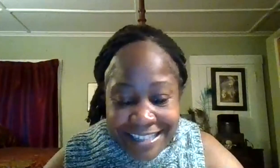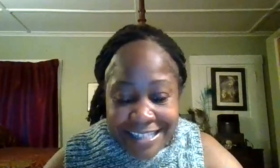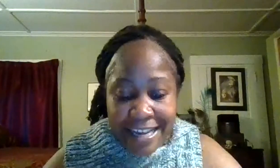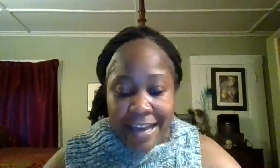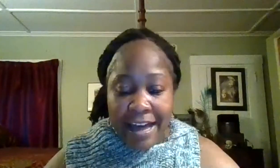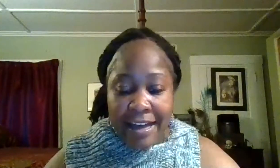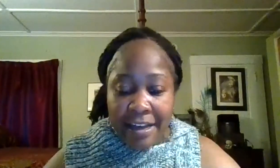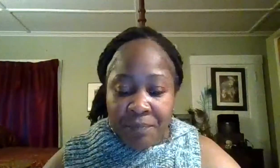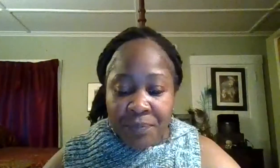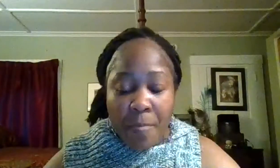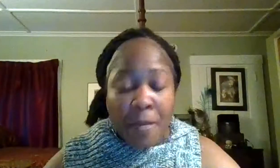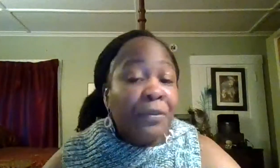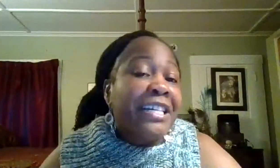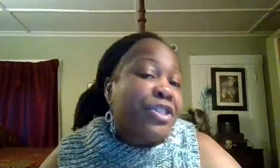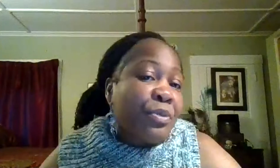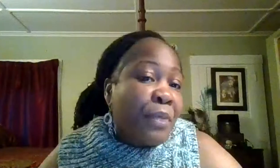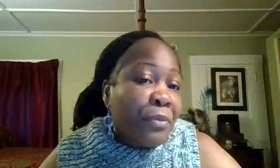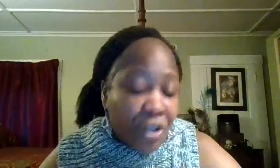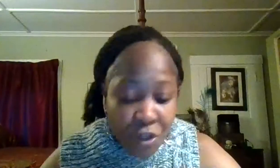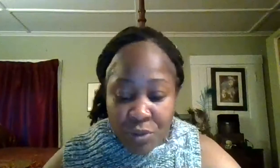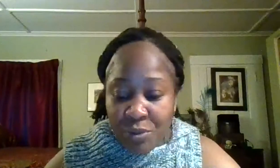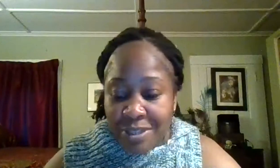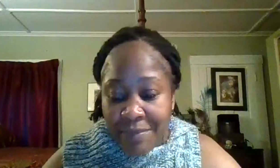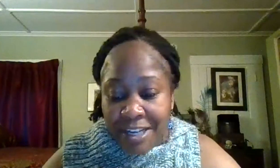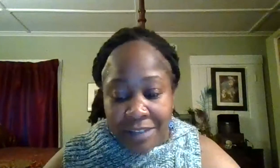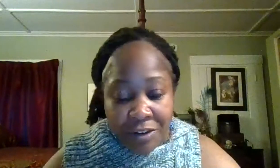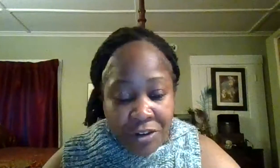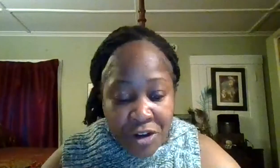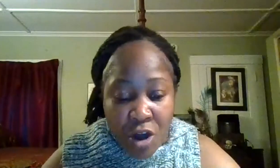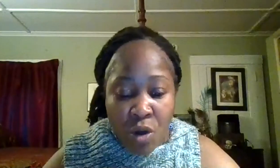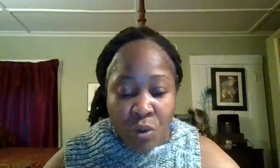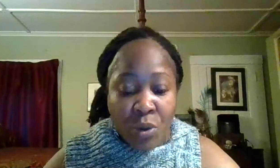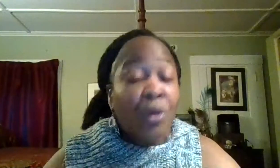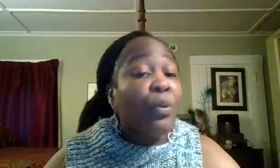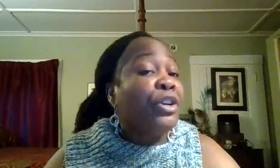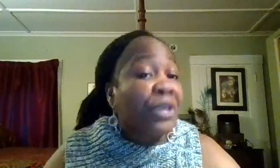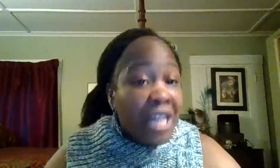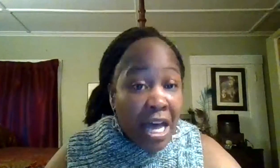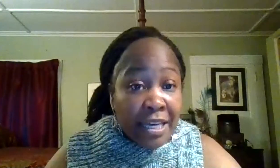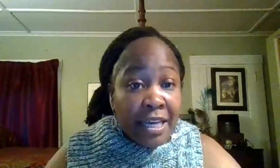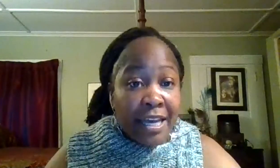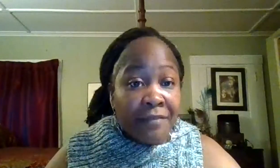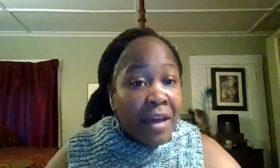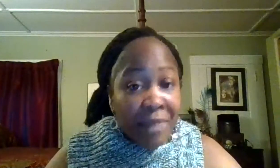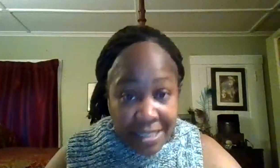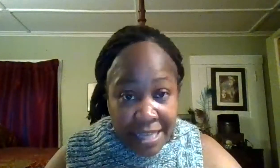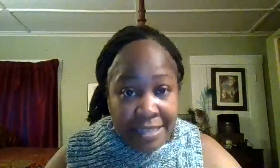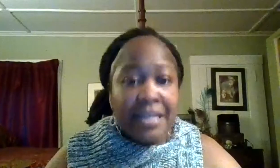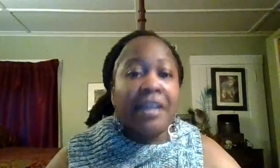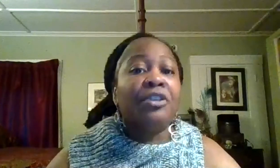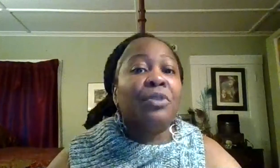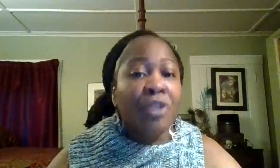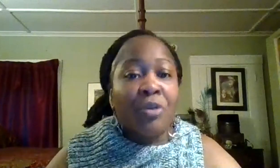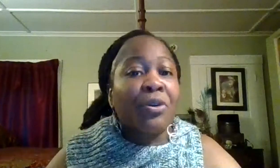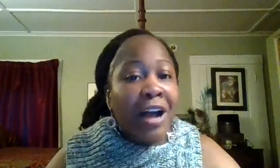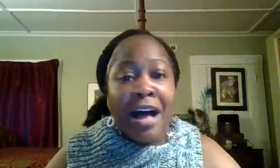tonight, please just remember to cue Dominique, let her know when you are done, if that makes sense. And